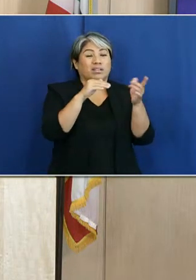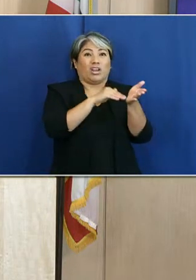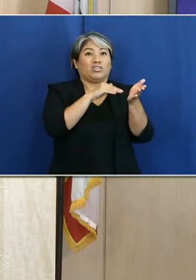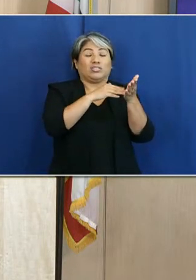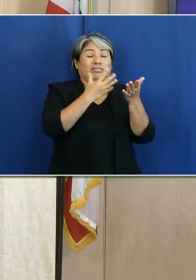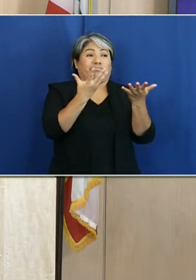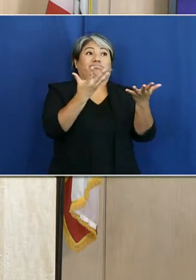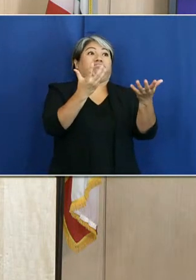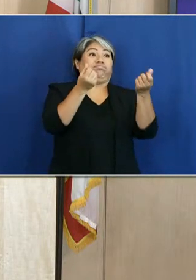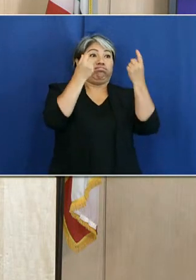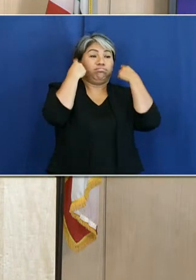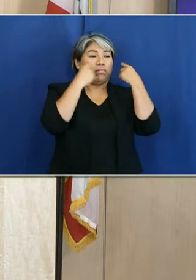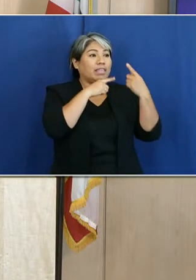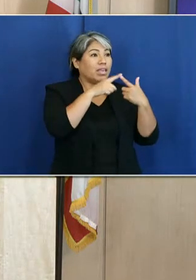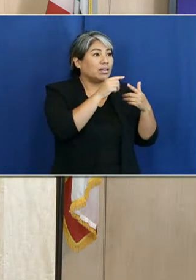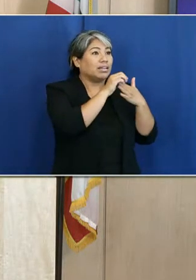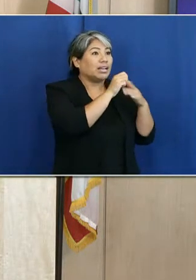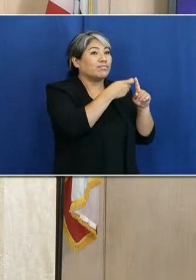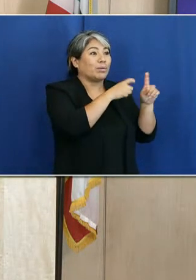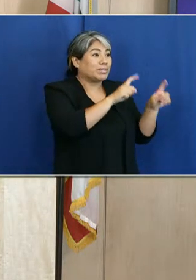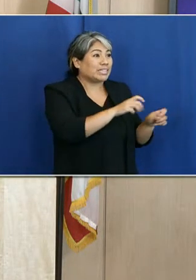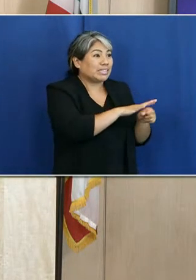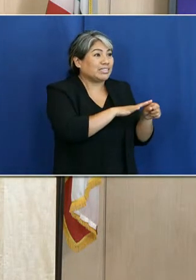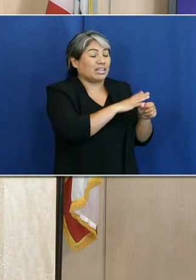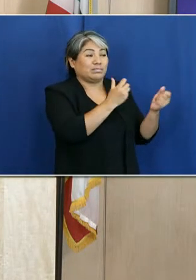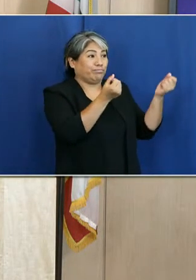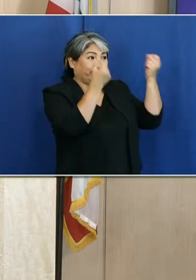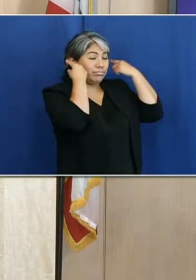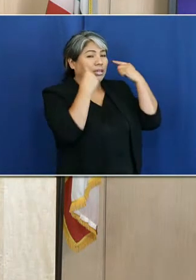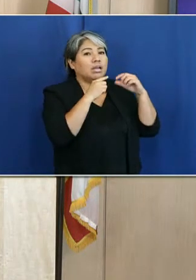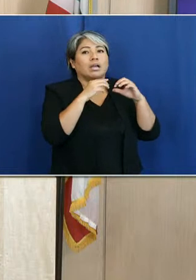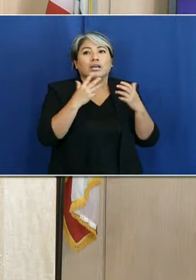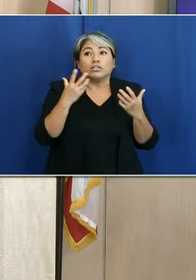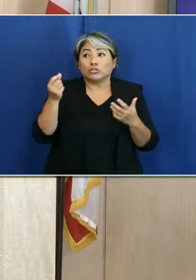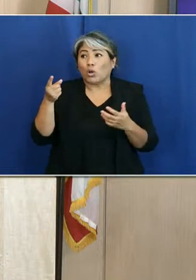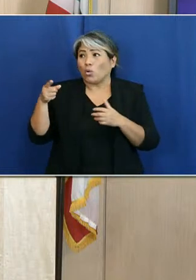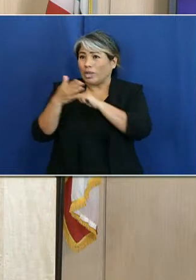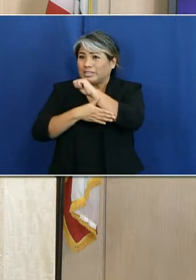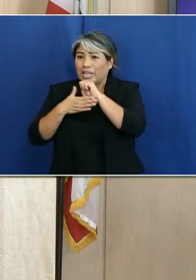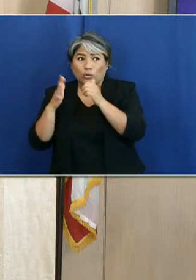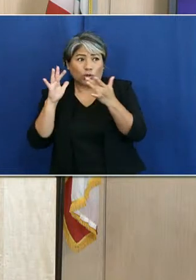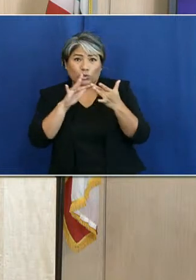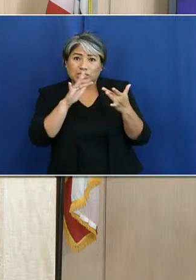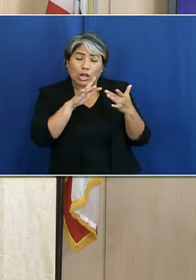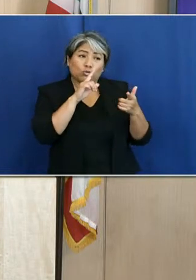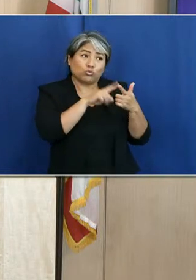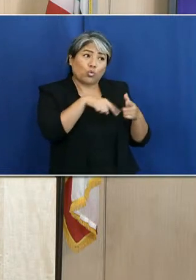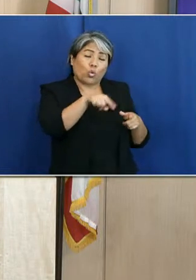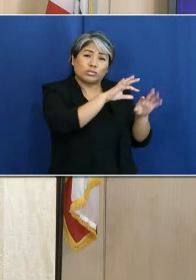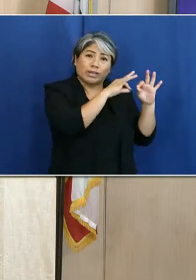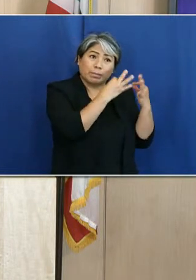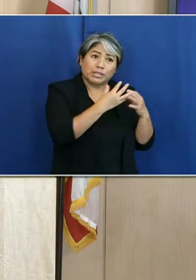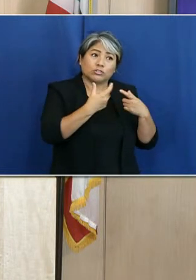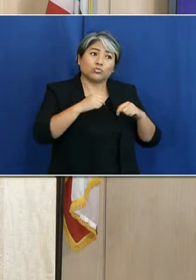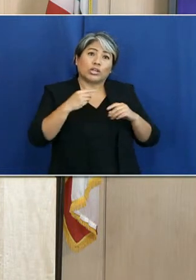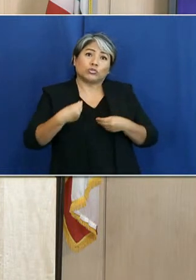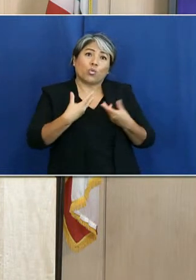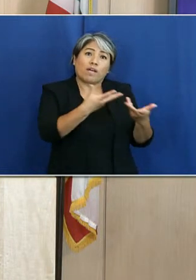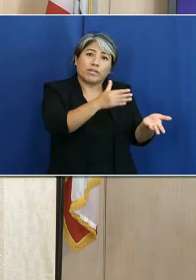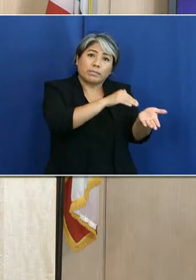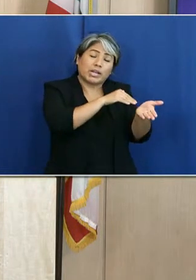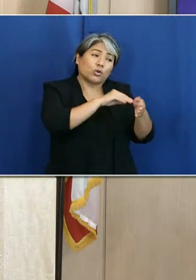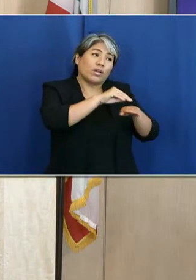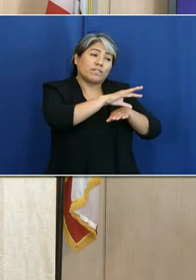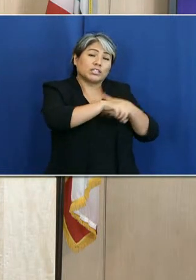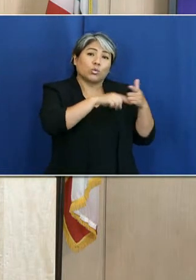guidance from testing sites, for example. How often is the county reaching out to individuals and families to try and offer them medical advice when